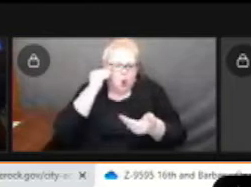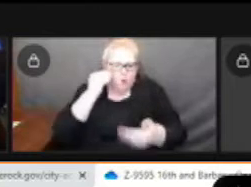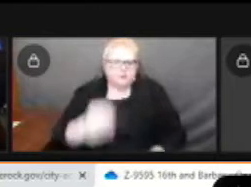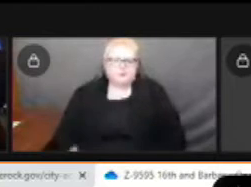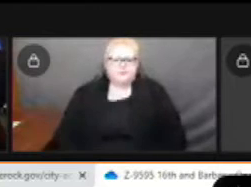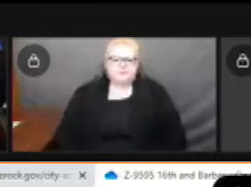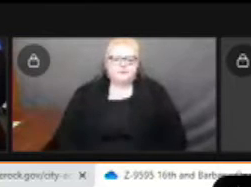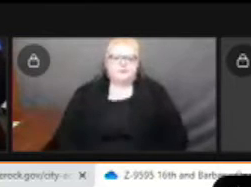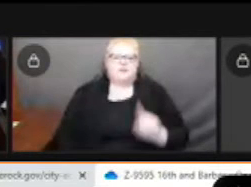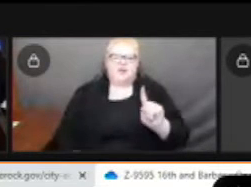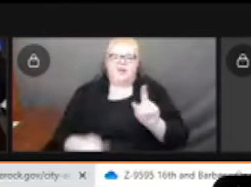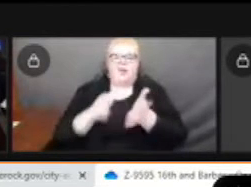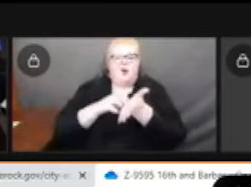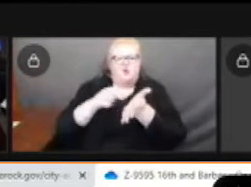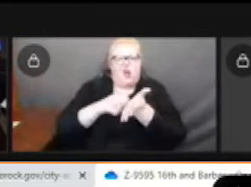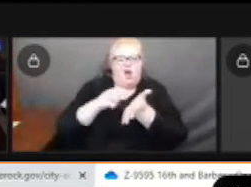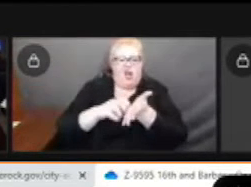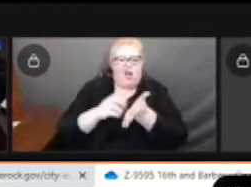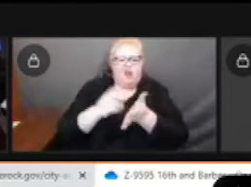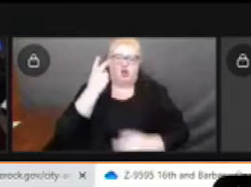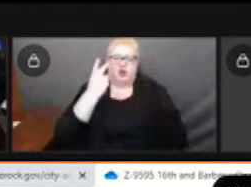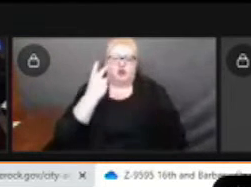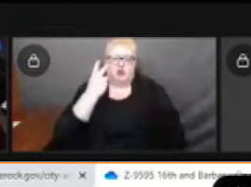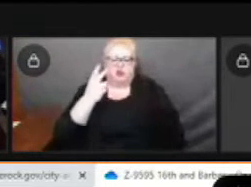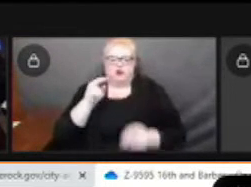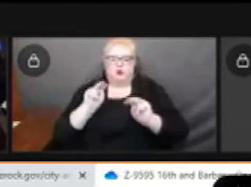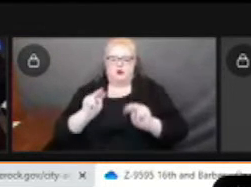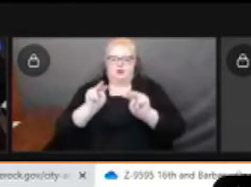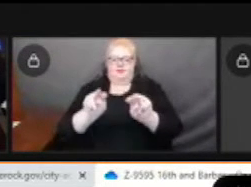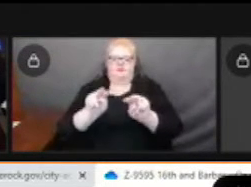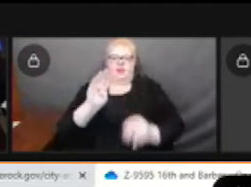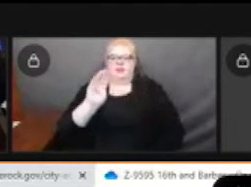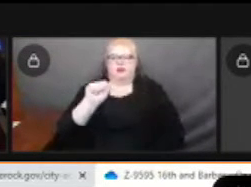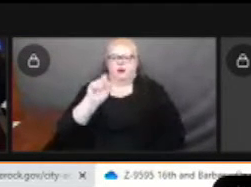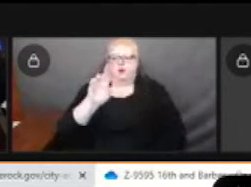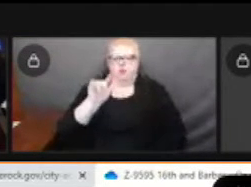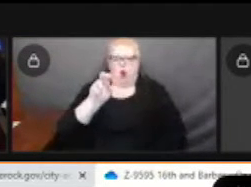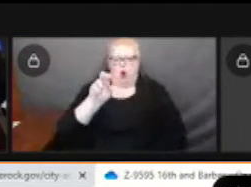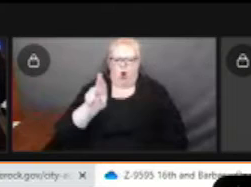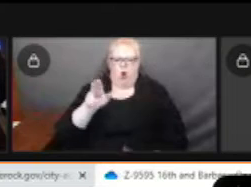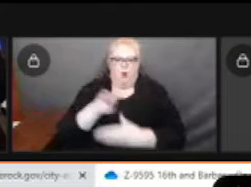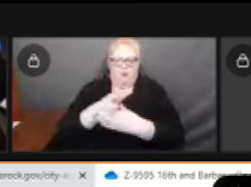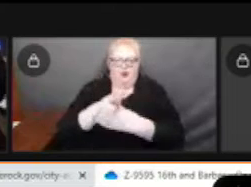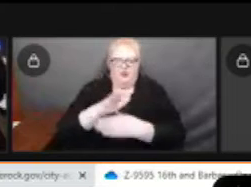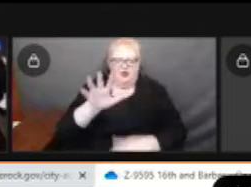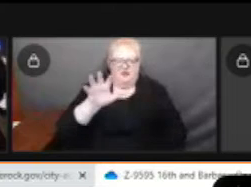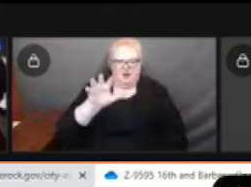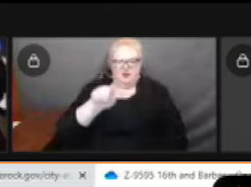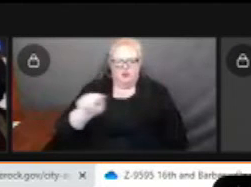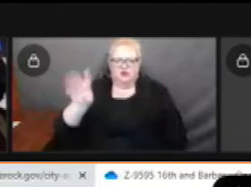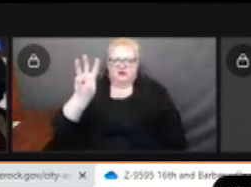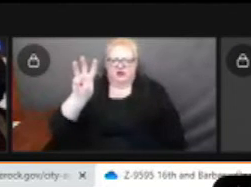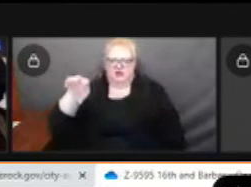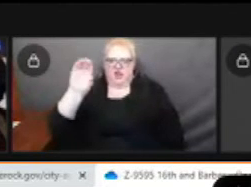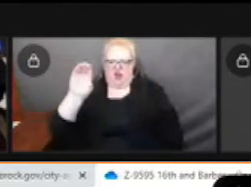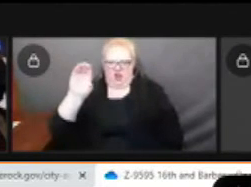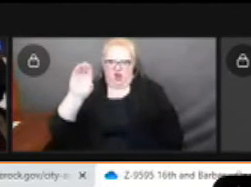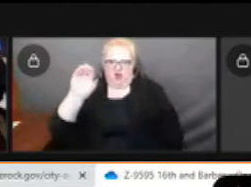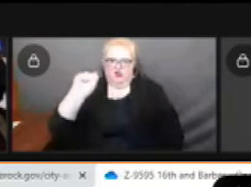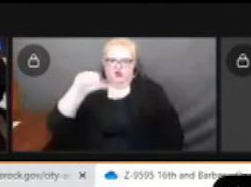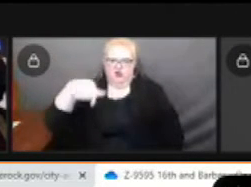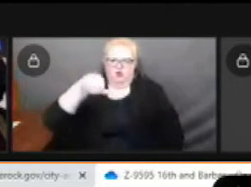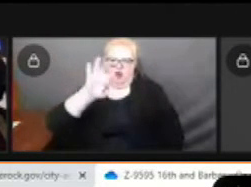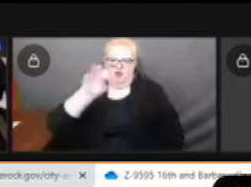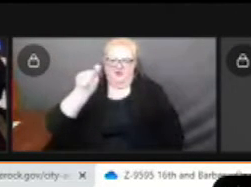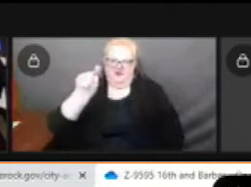These are just ballpark figures, but the 2 that would face Barber Street would be in between 500 and 600 square feet. And those would be single-story houses. So